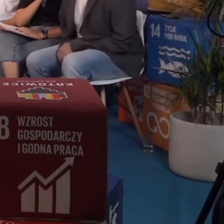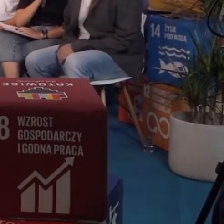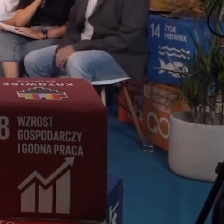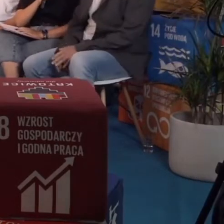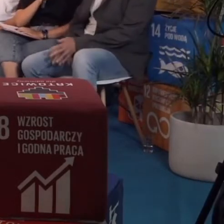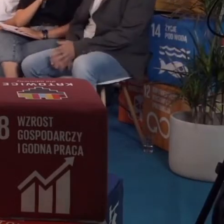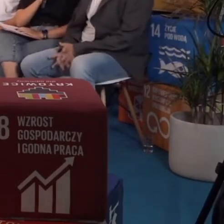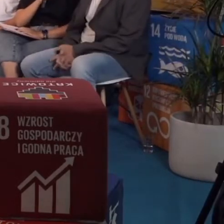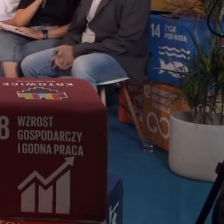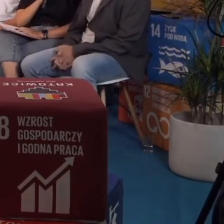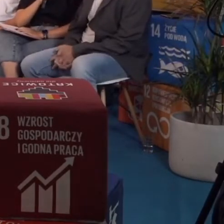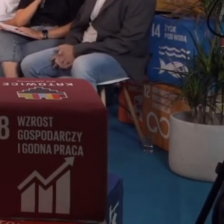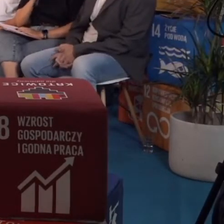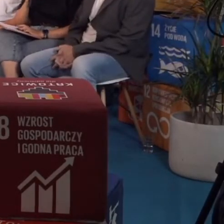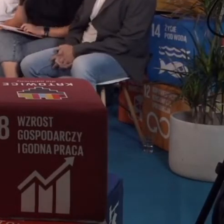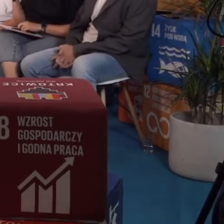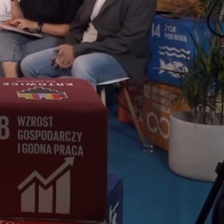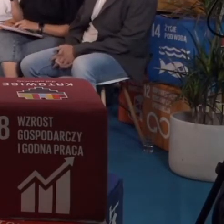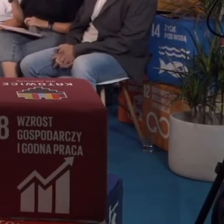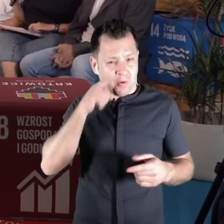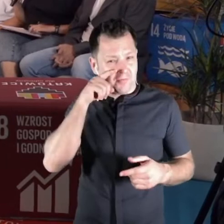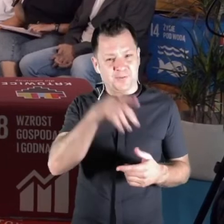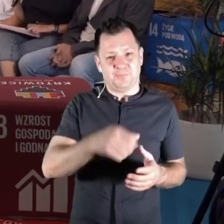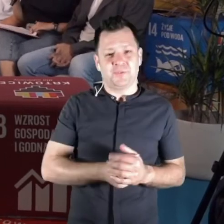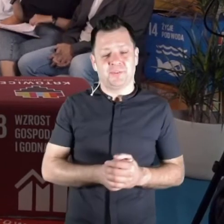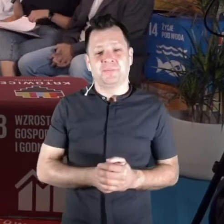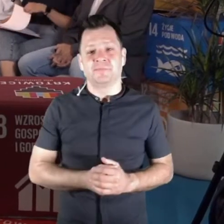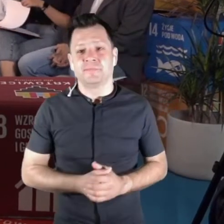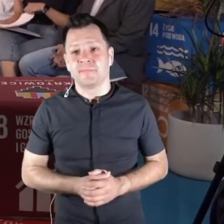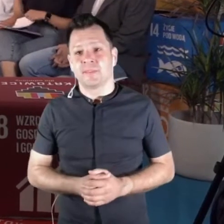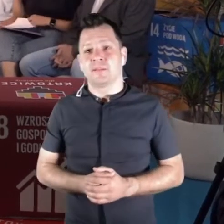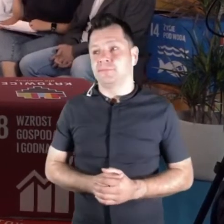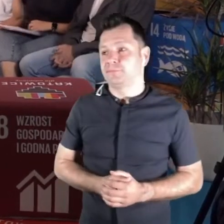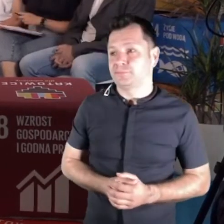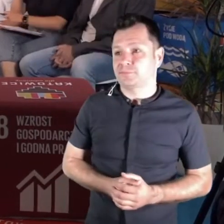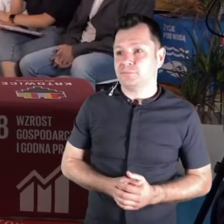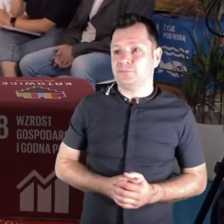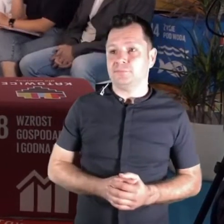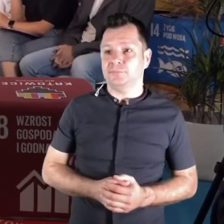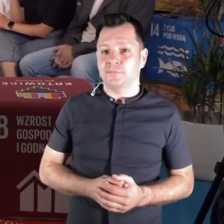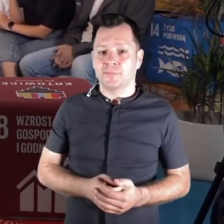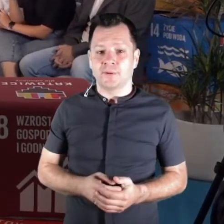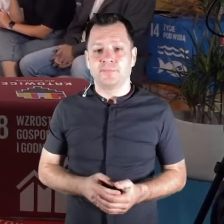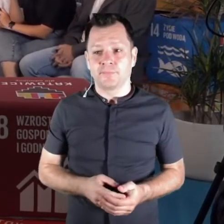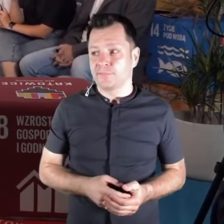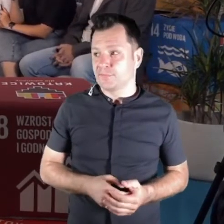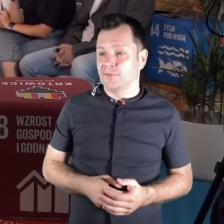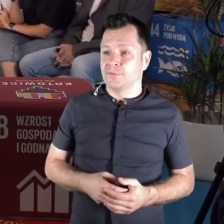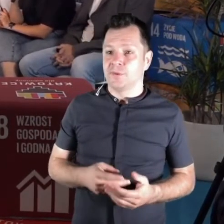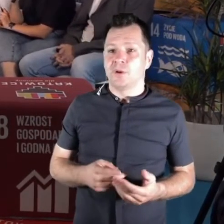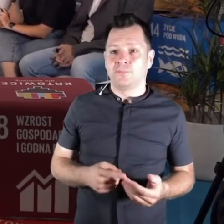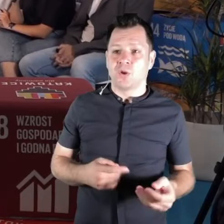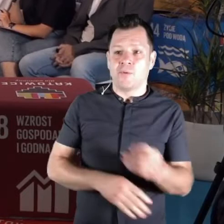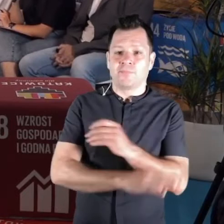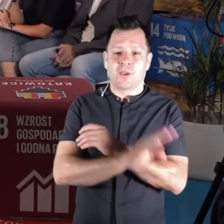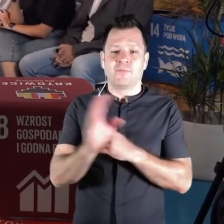you'll be the last one to present, or? Okay. Now Justyna will present in